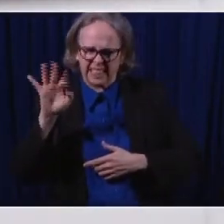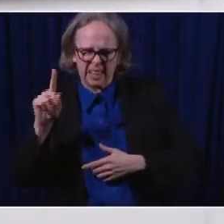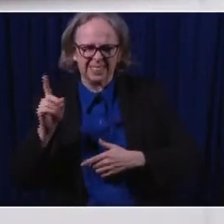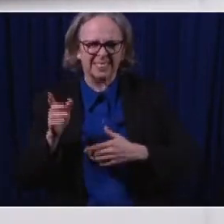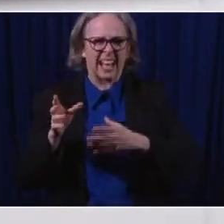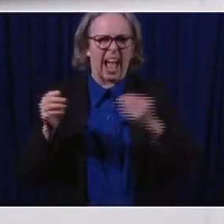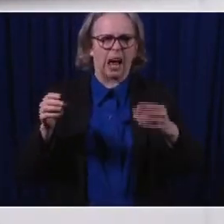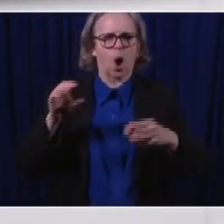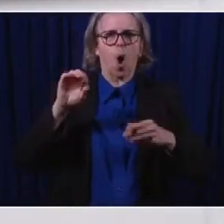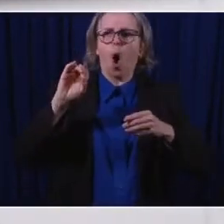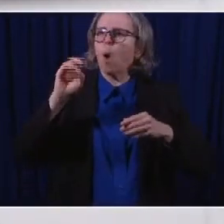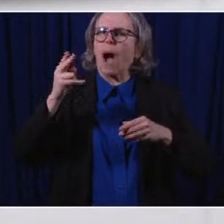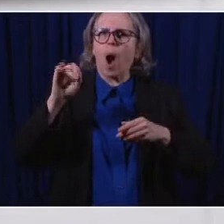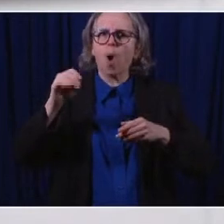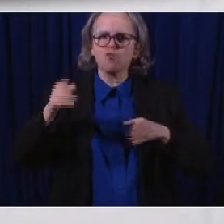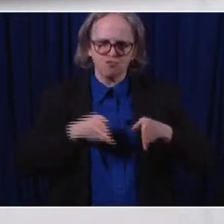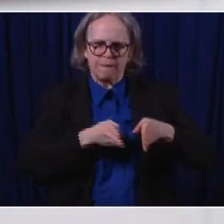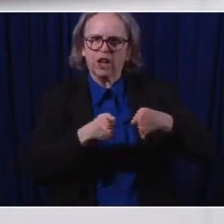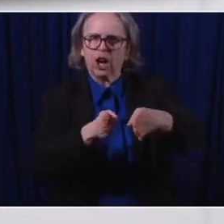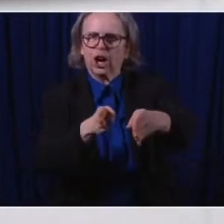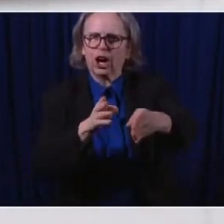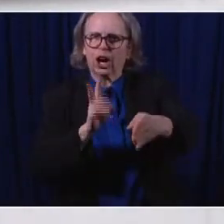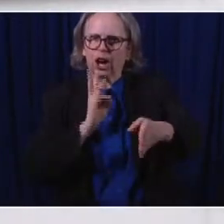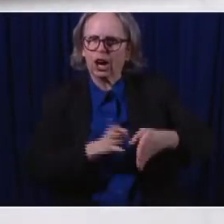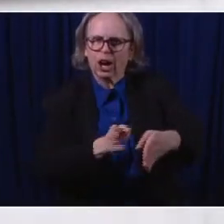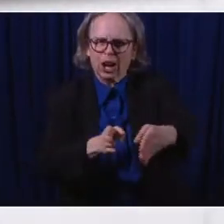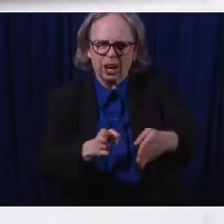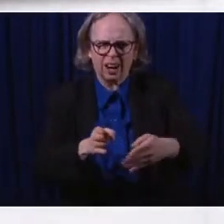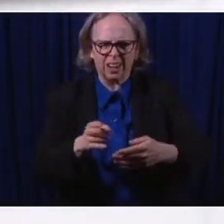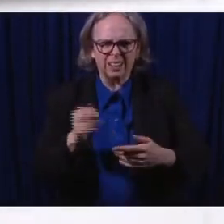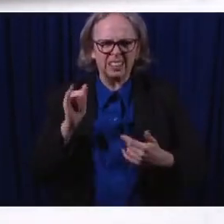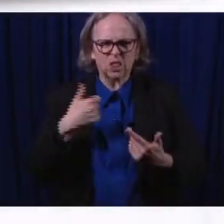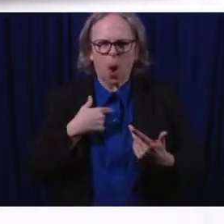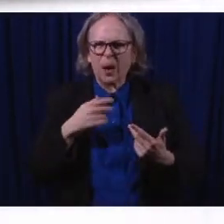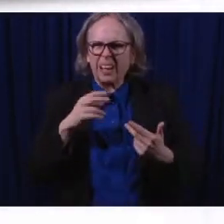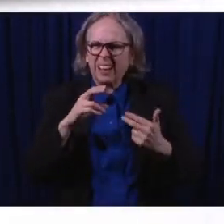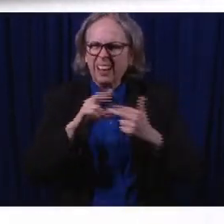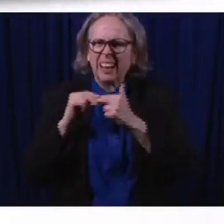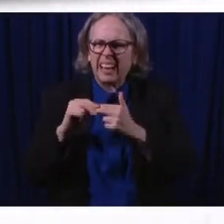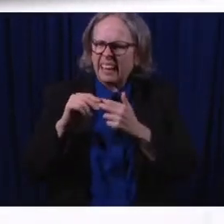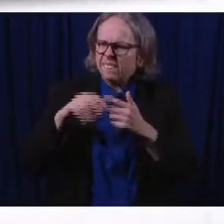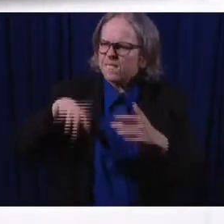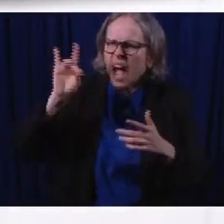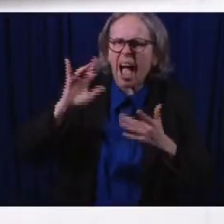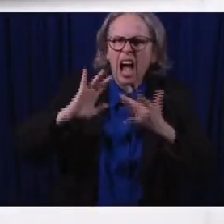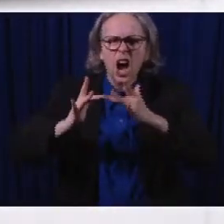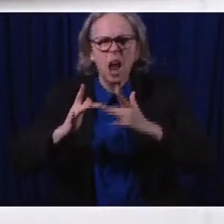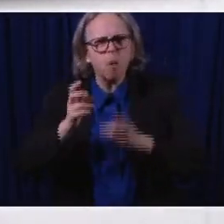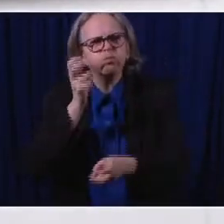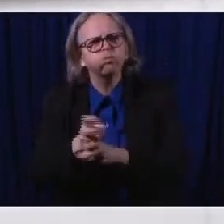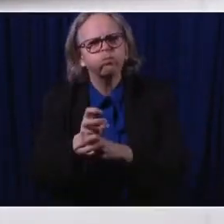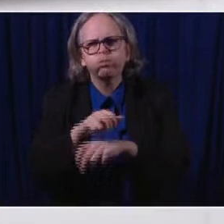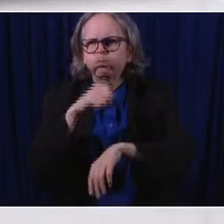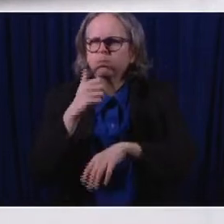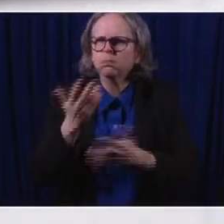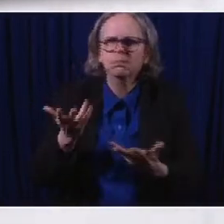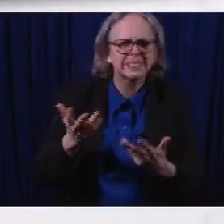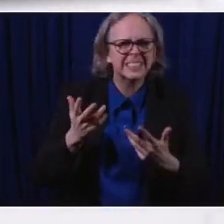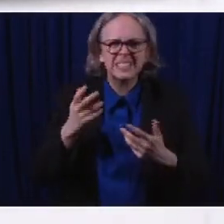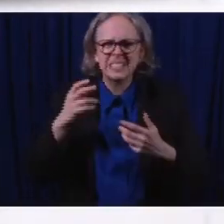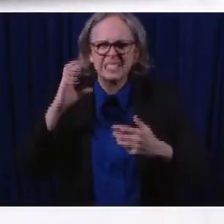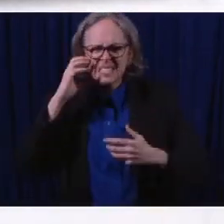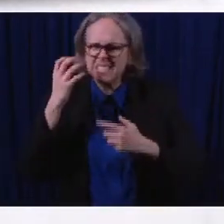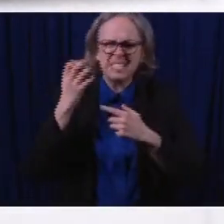a challenging place for internet service, and the schools here, this school district, just to put that in perspective, as you